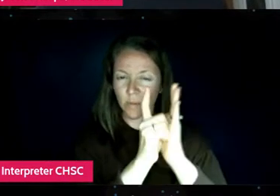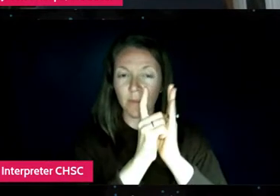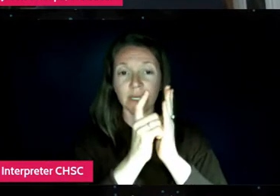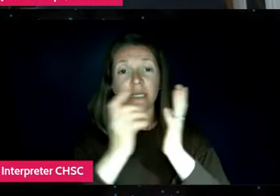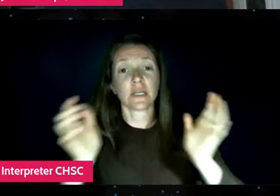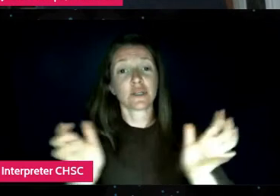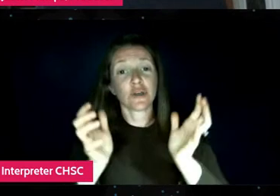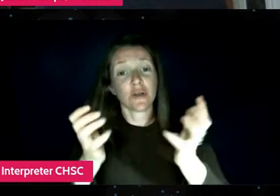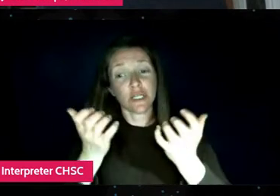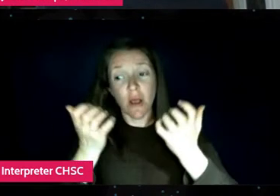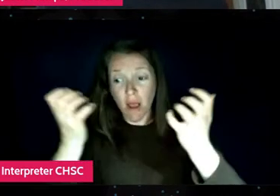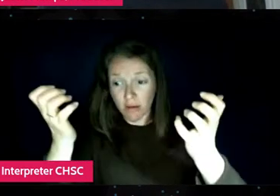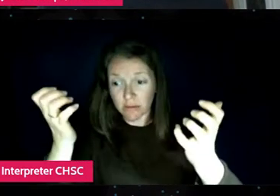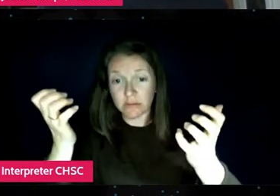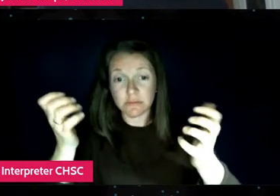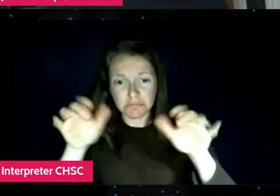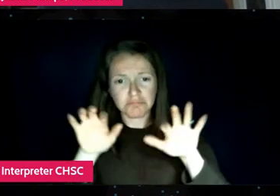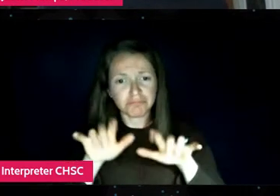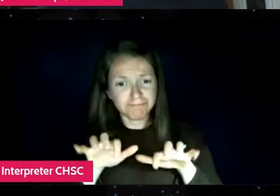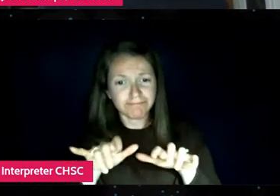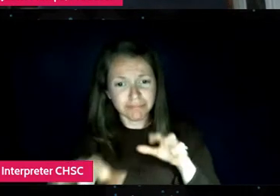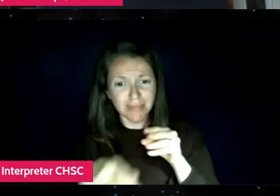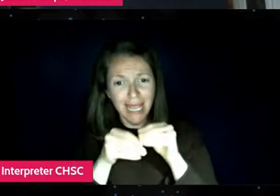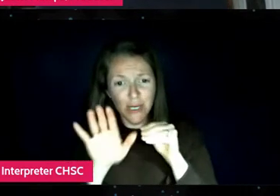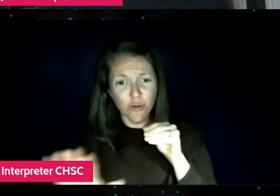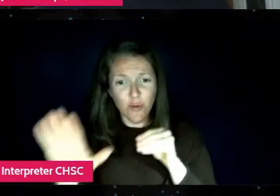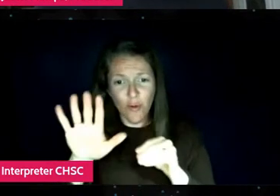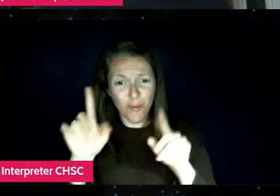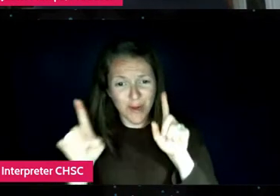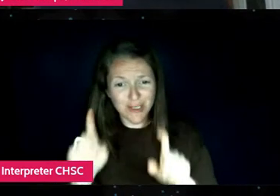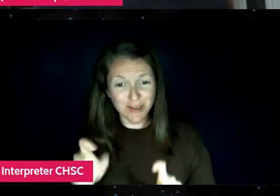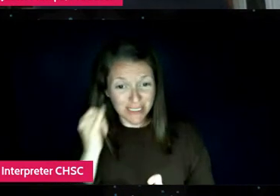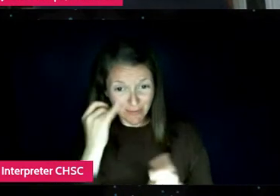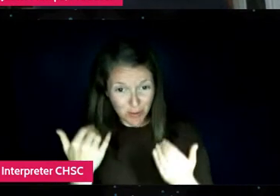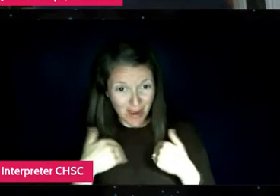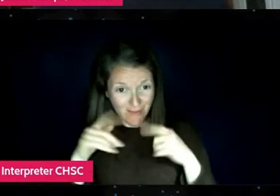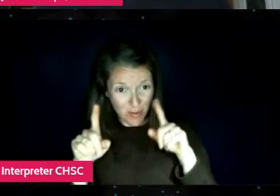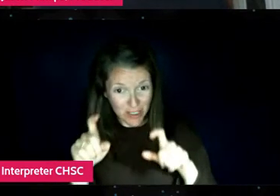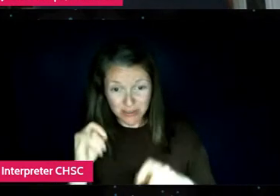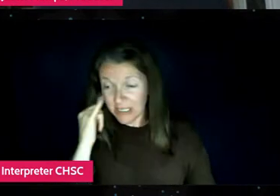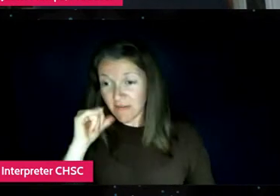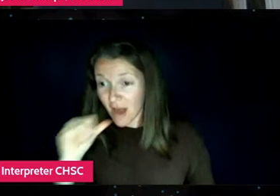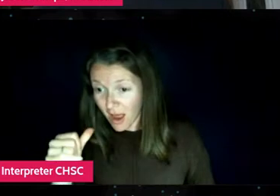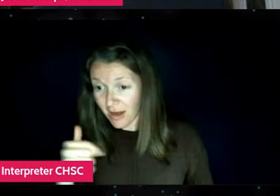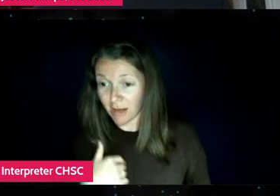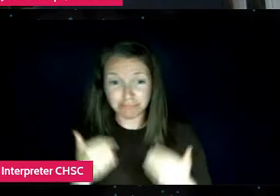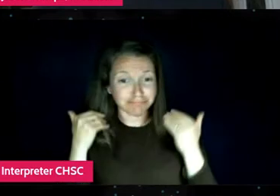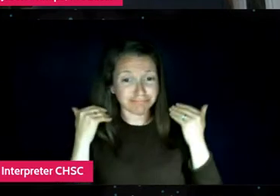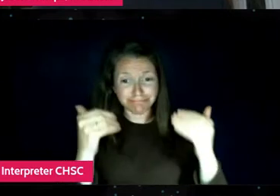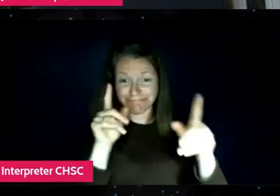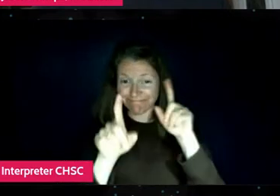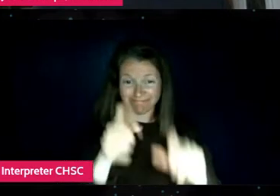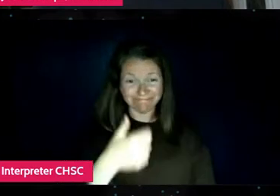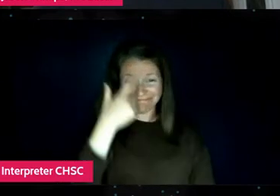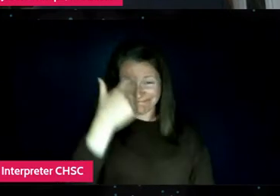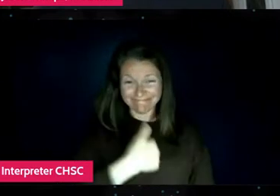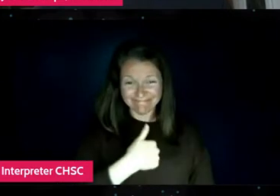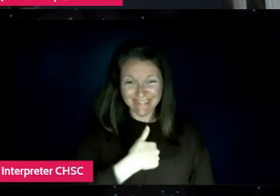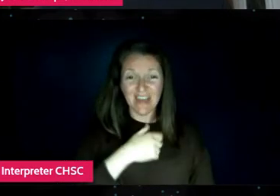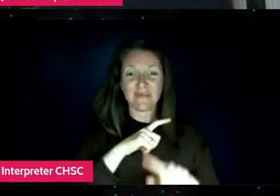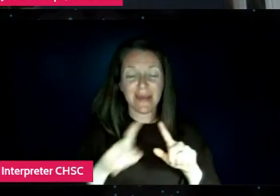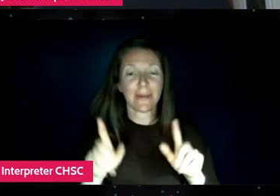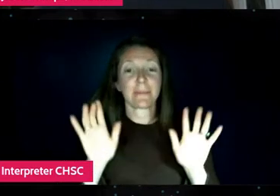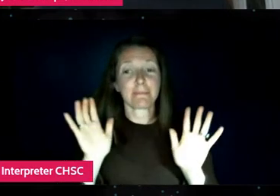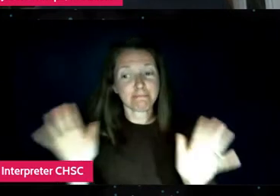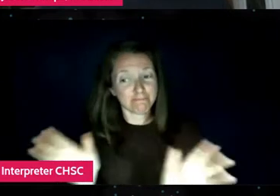audience members to add their own questions if you have them, and if not, we'll just keep on going this way. I